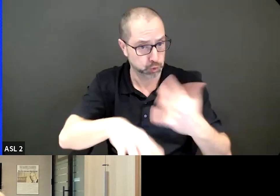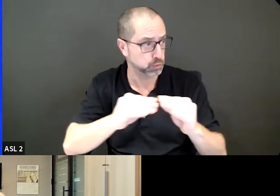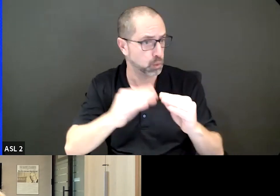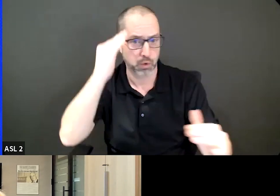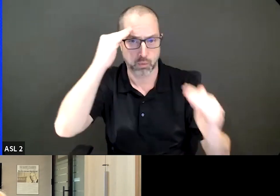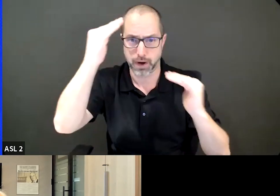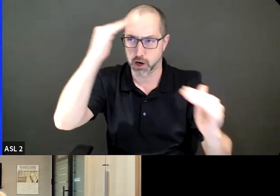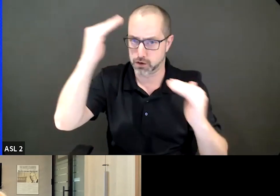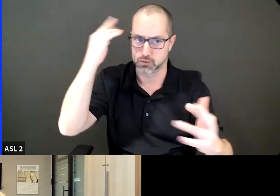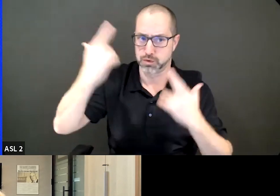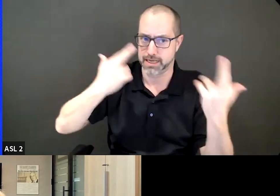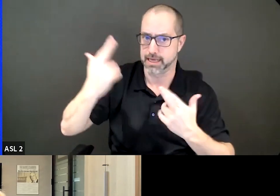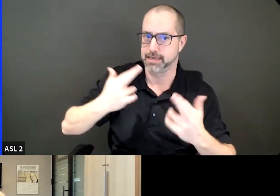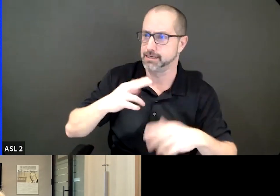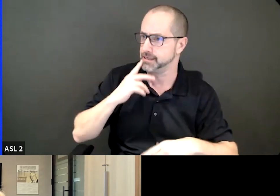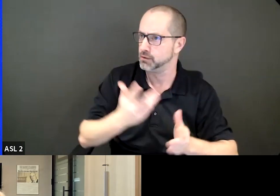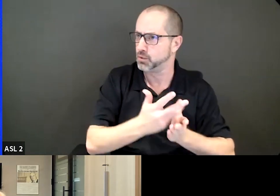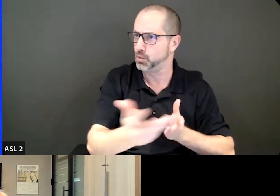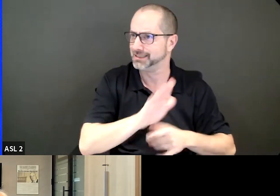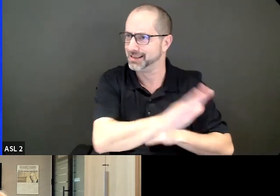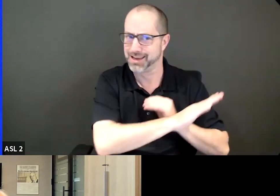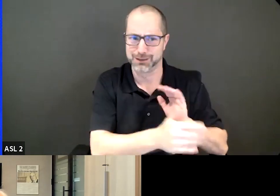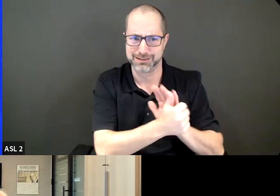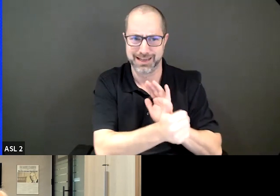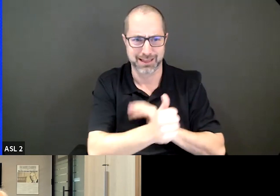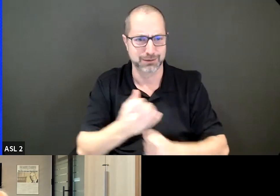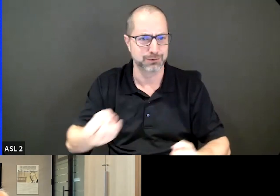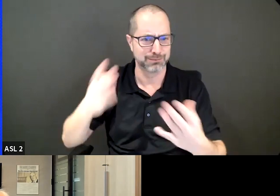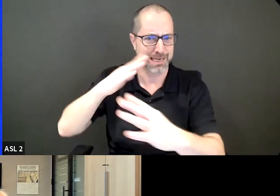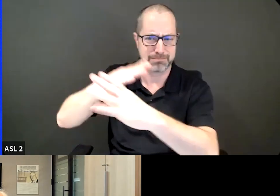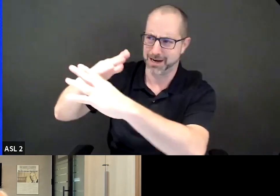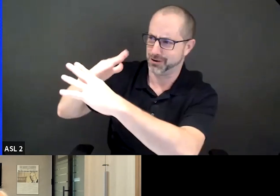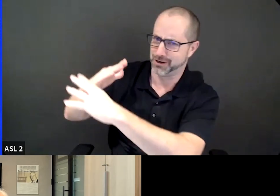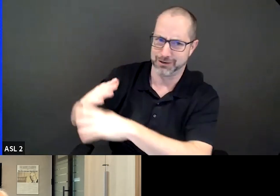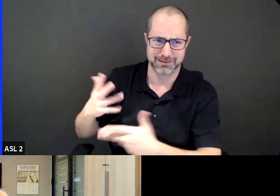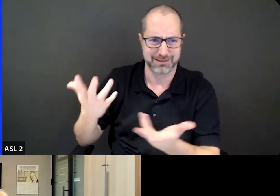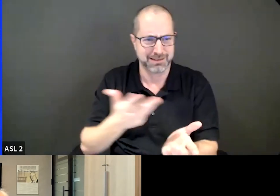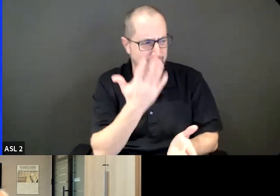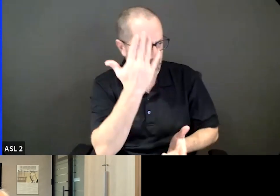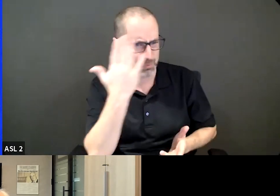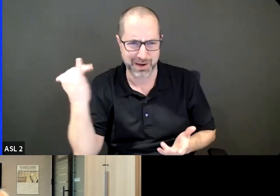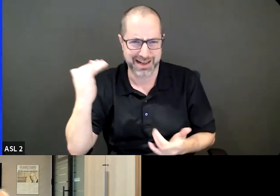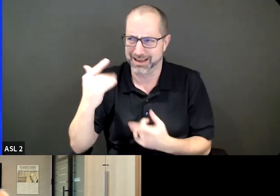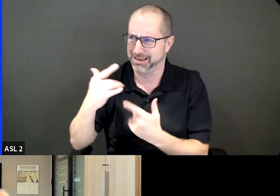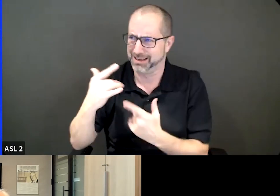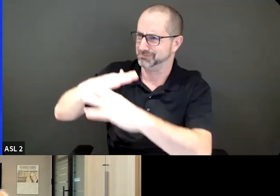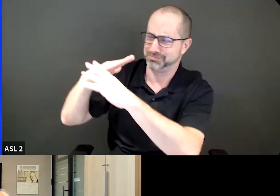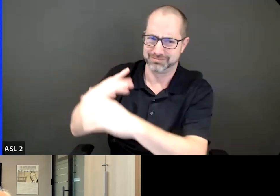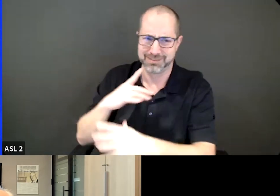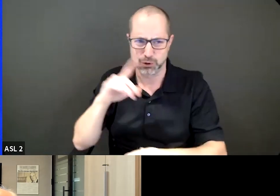we are wasting people's skills, and that we have too many barriers in the way, and that we aren't doing enough to facilitate